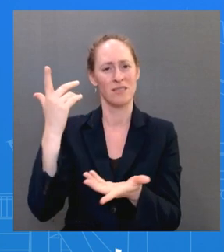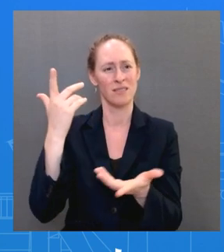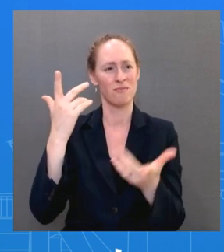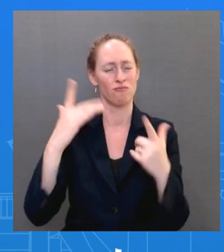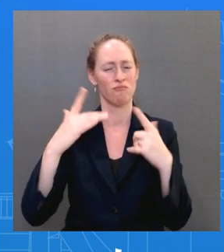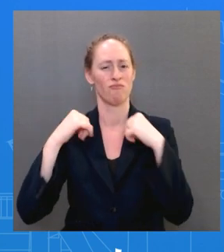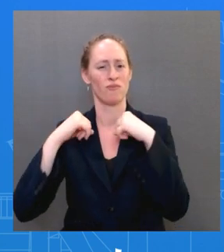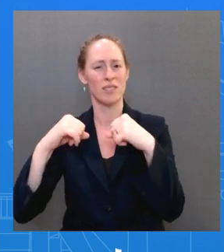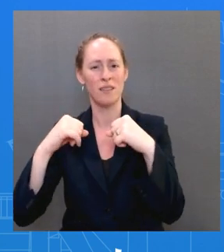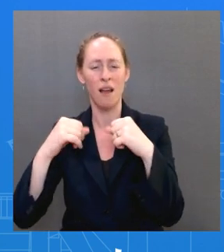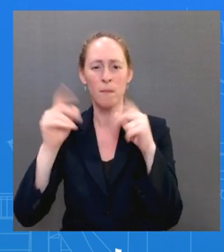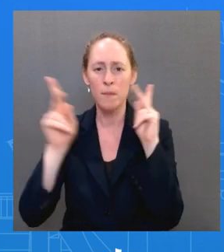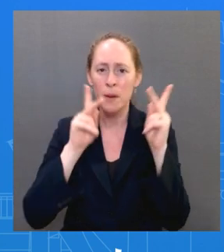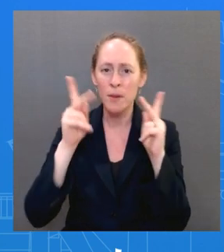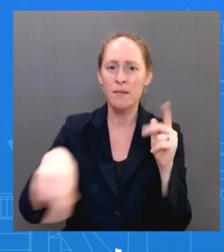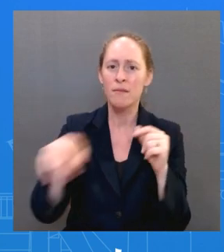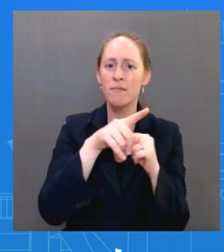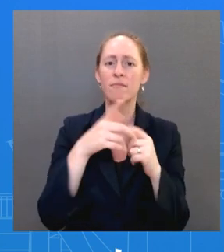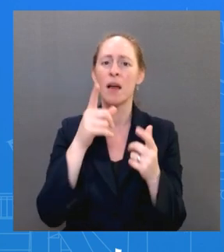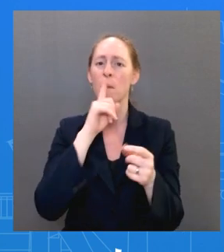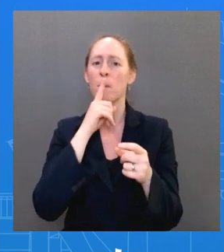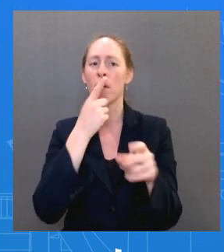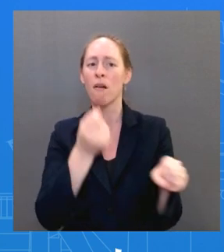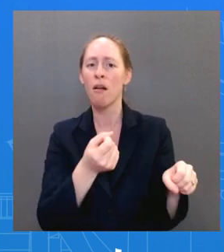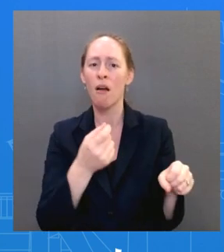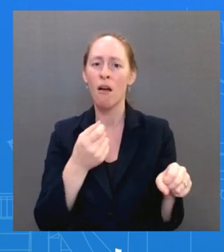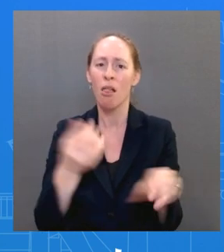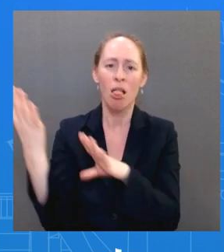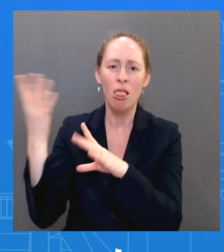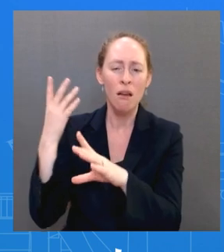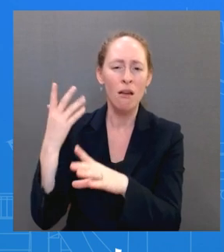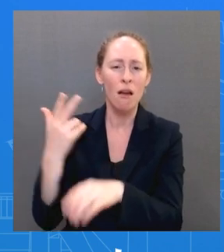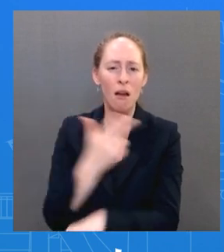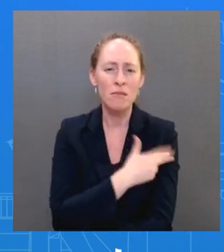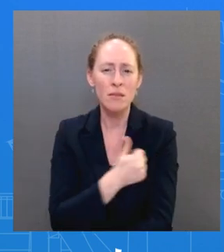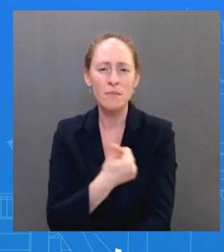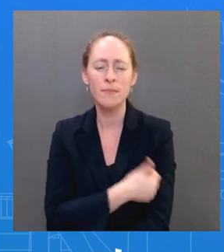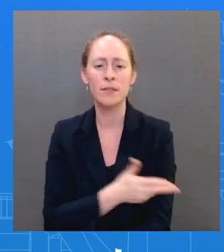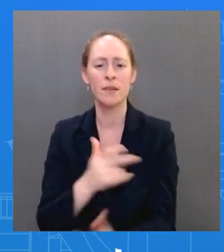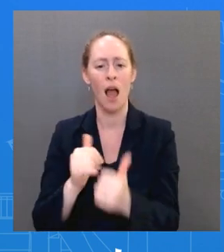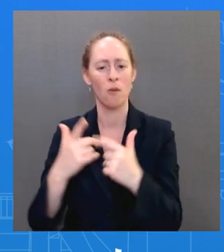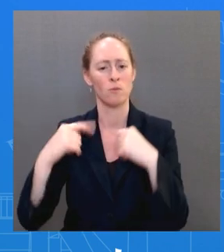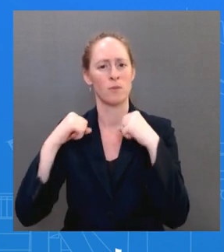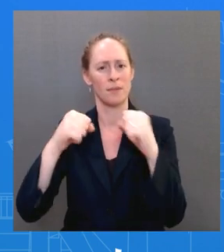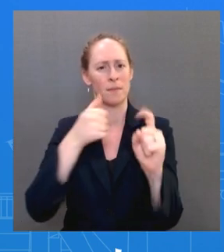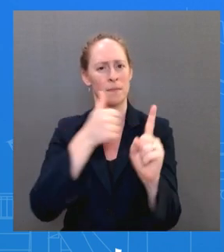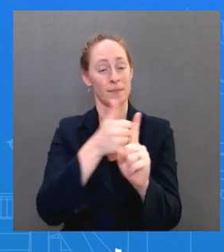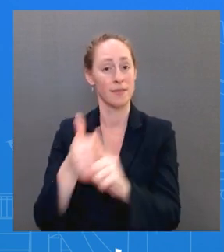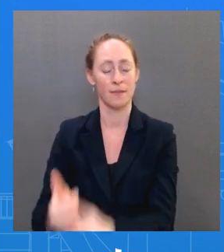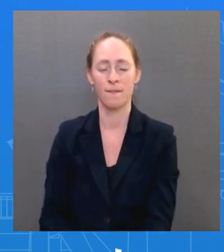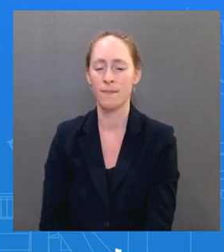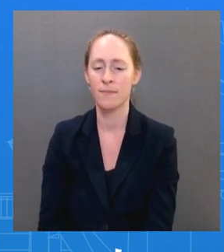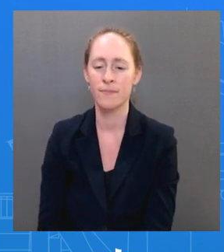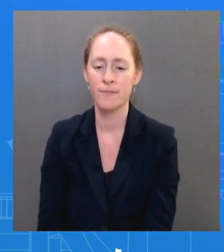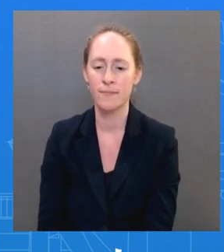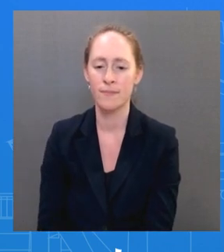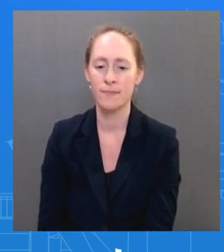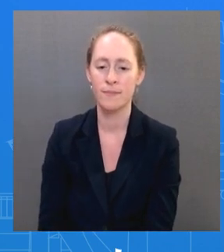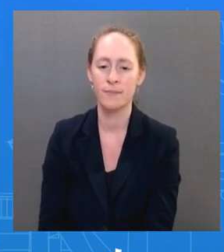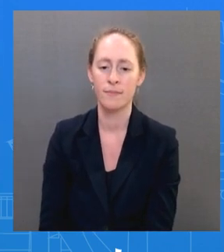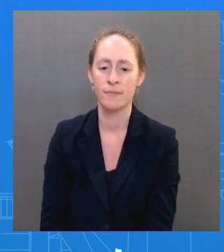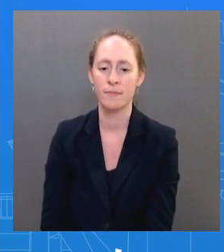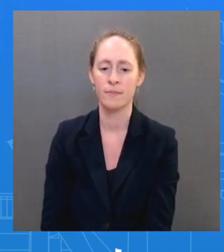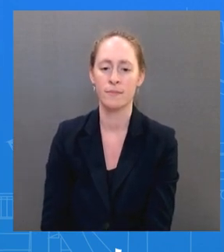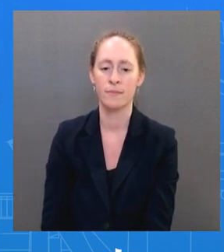through vaccines and that people get treated when they have breakthrough infections. First for you, Dr. Jha, and then I have one for you too, Karine. So